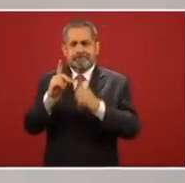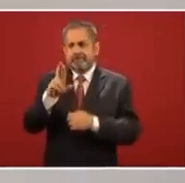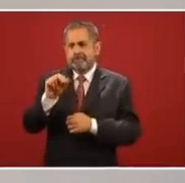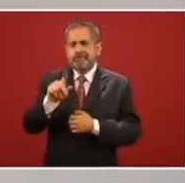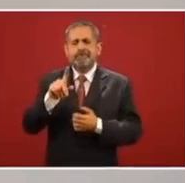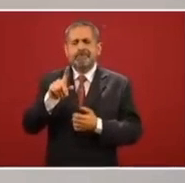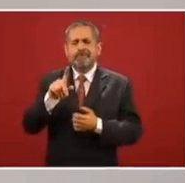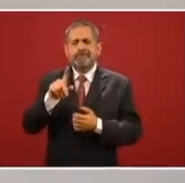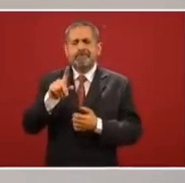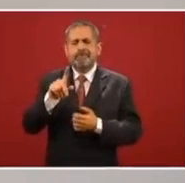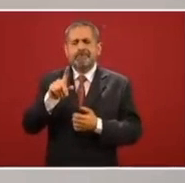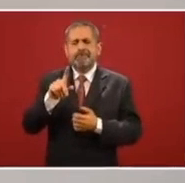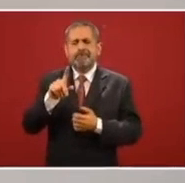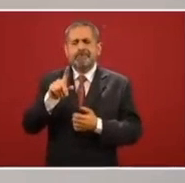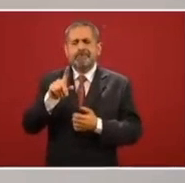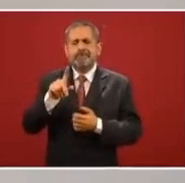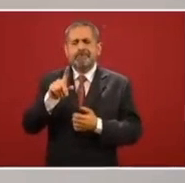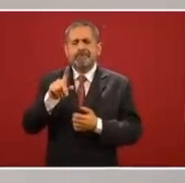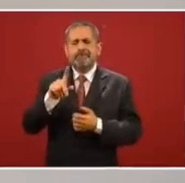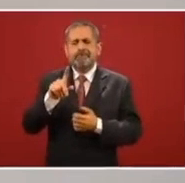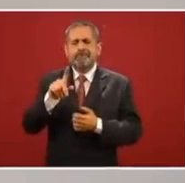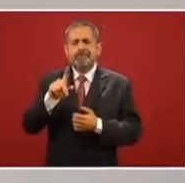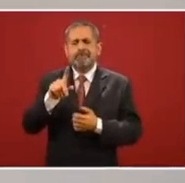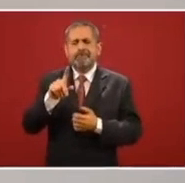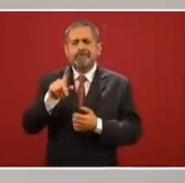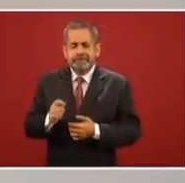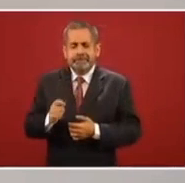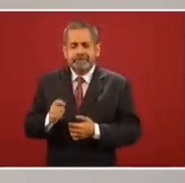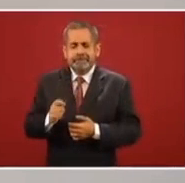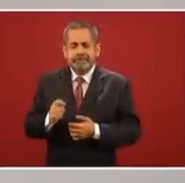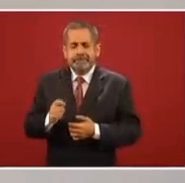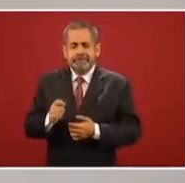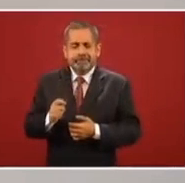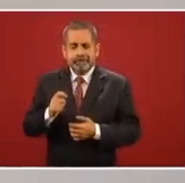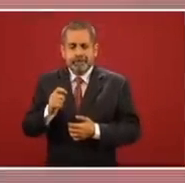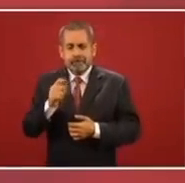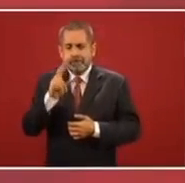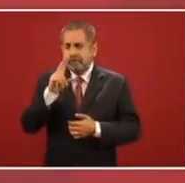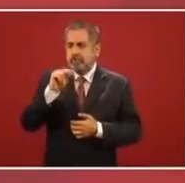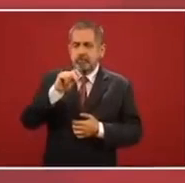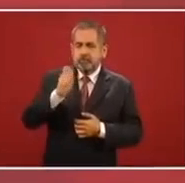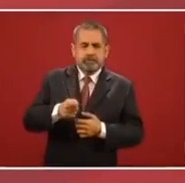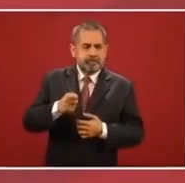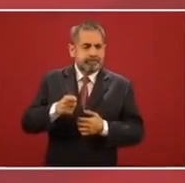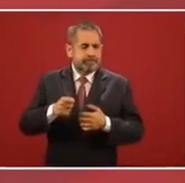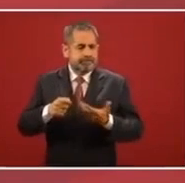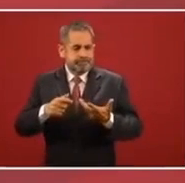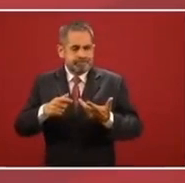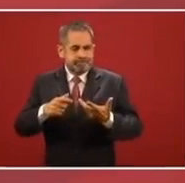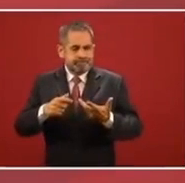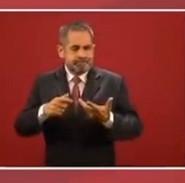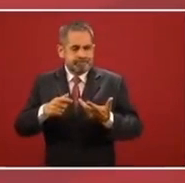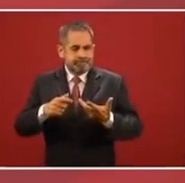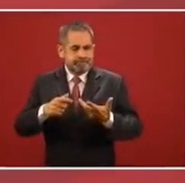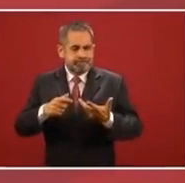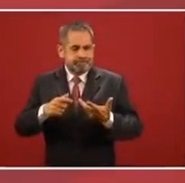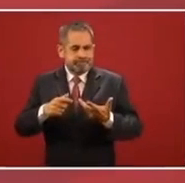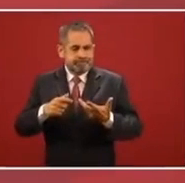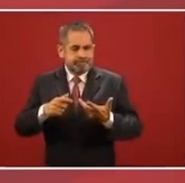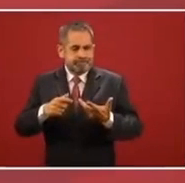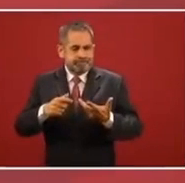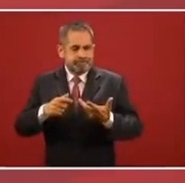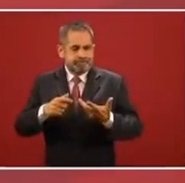no derivan these that do not derive, de afecciones a la infraestructura física, that